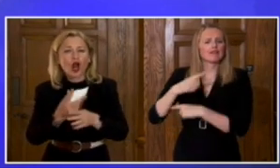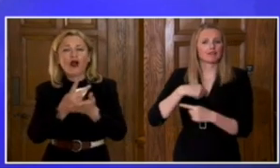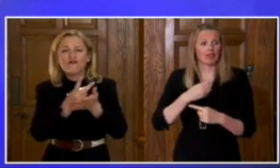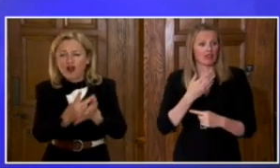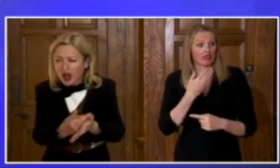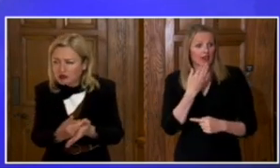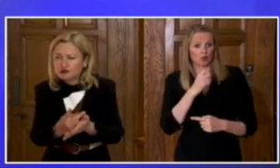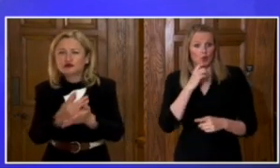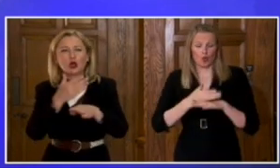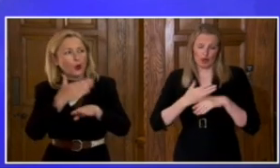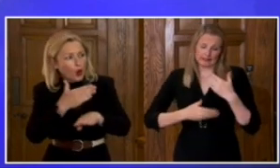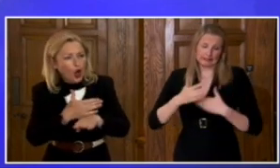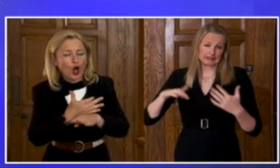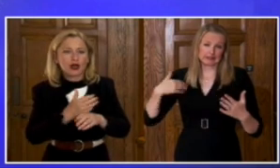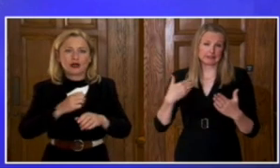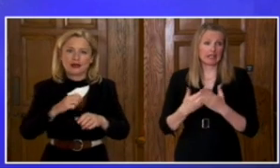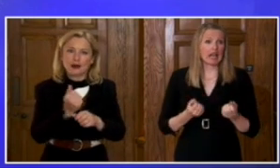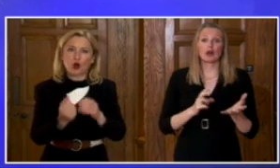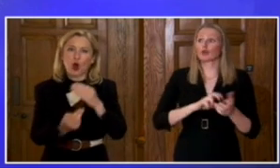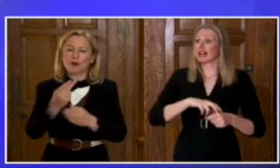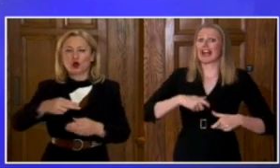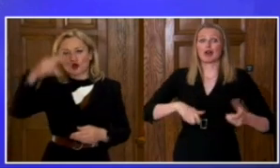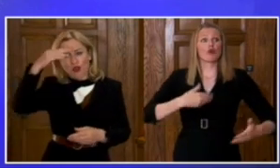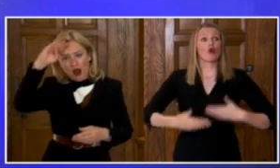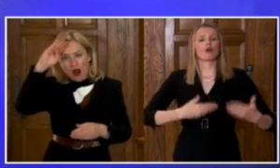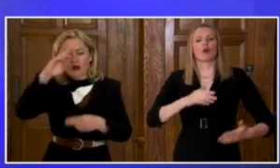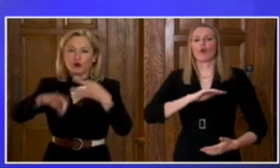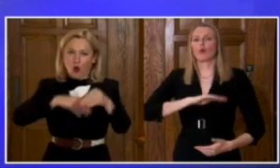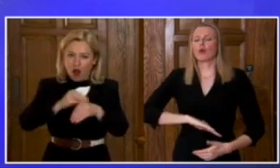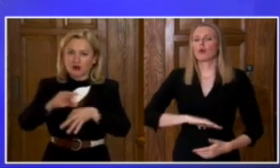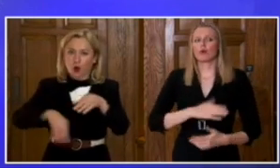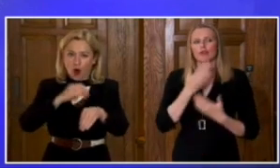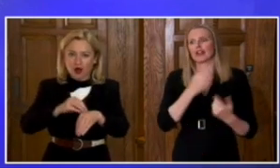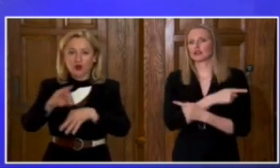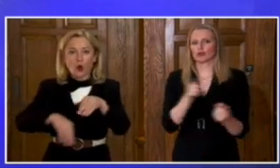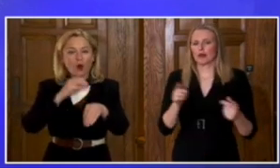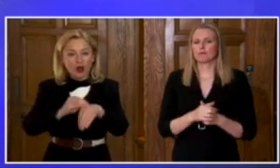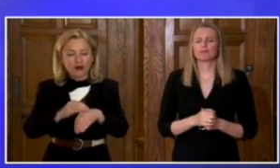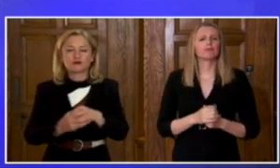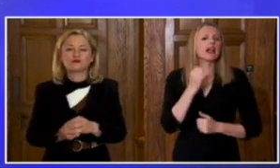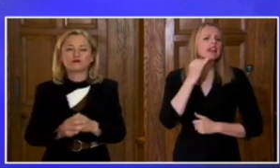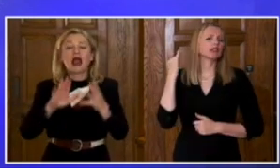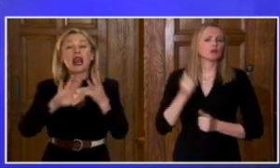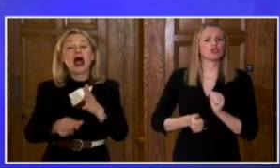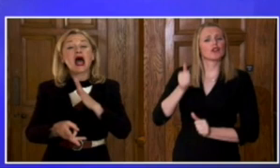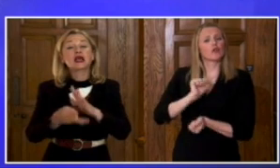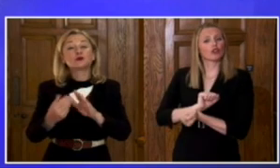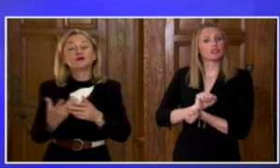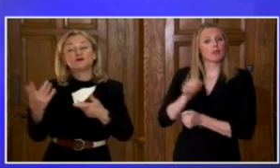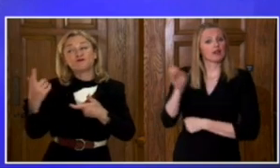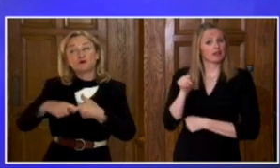to keep functioning over this extraordinary time. Last week, when we were joined by the Chief Constable, I made the point